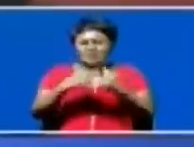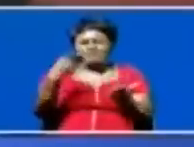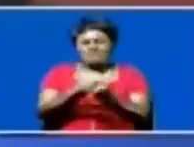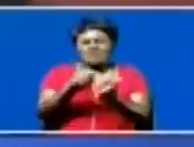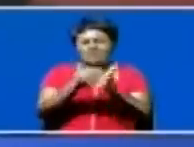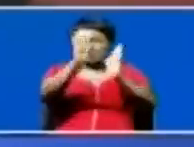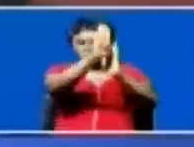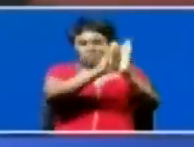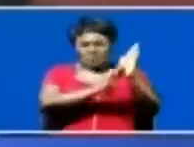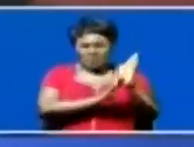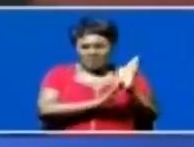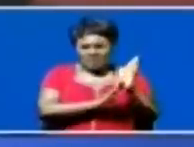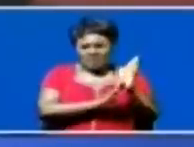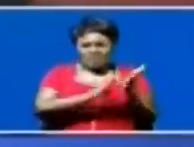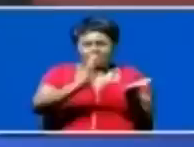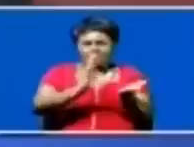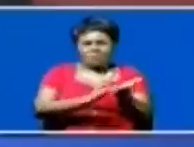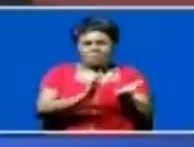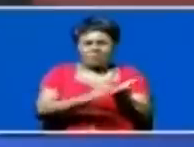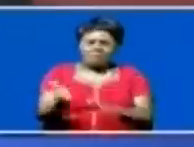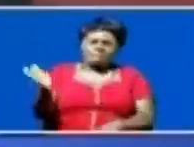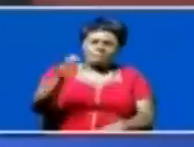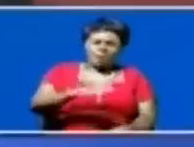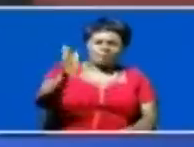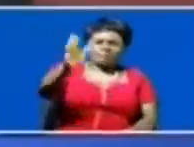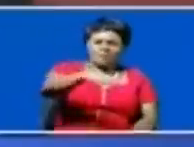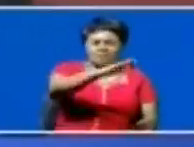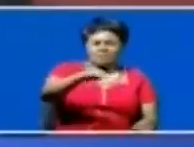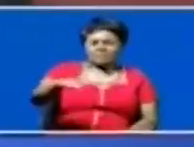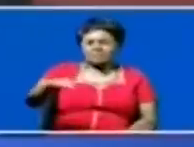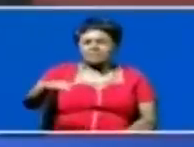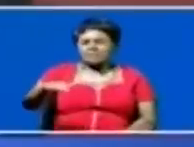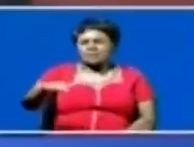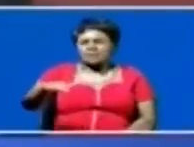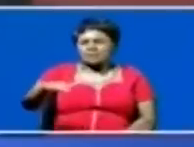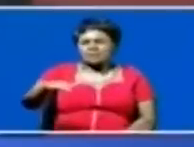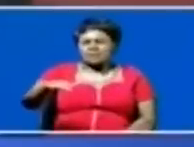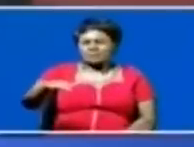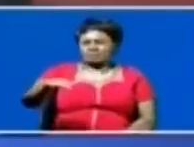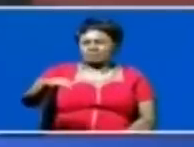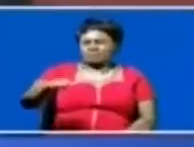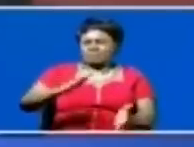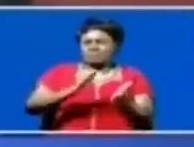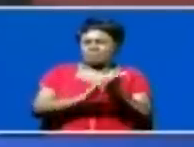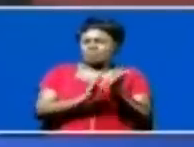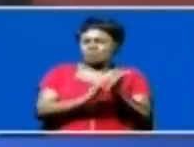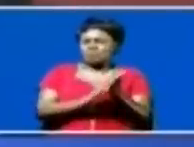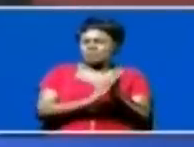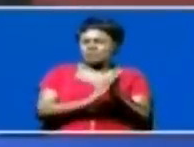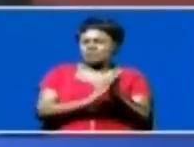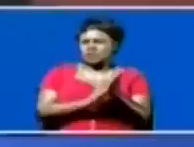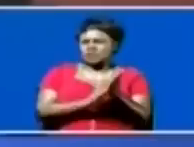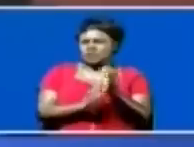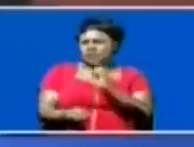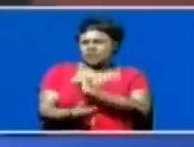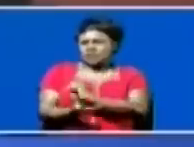bill, and then he wrote a memorandum back to Parliament or to the National Assembly giving proposals. Among the highlight